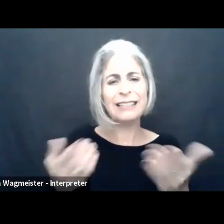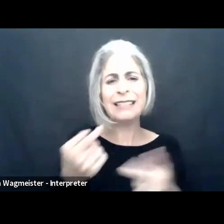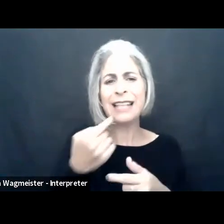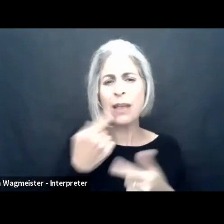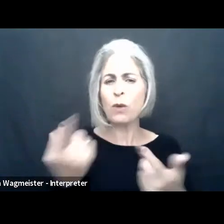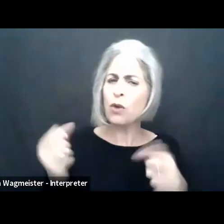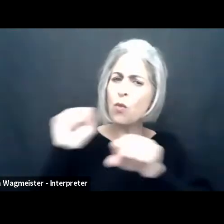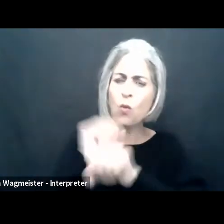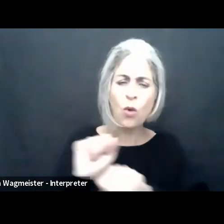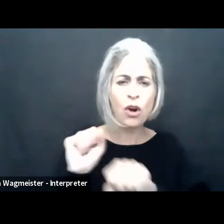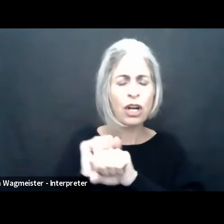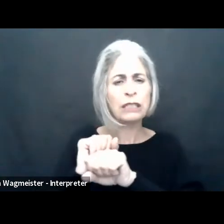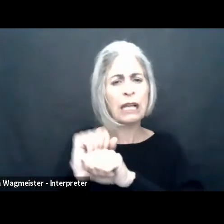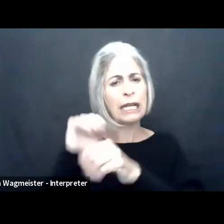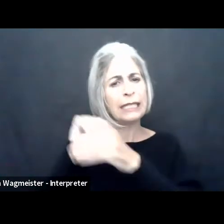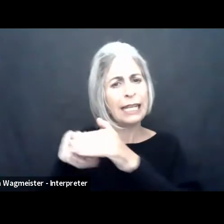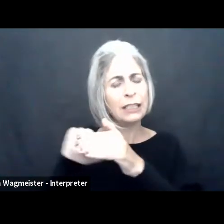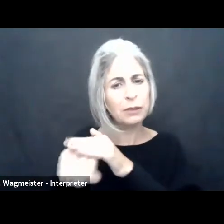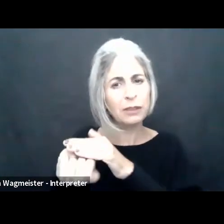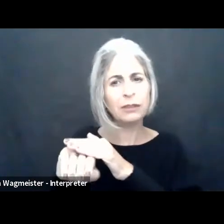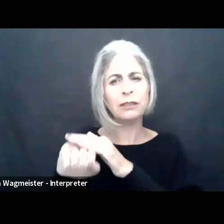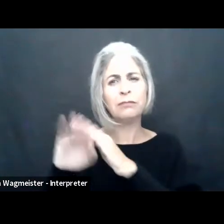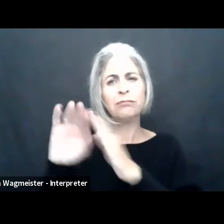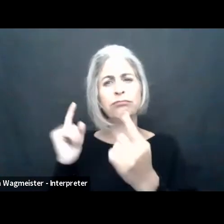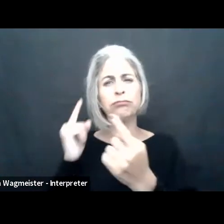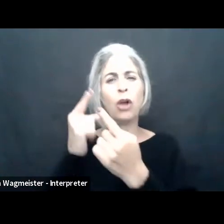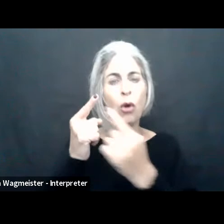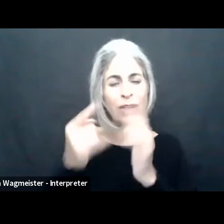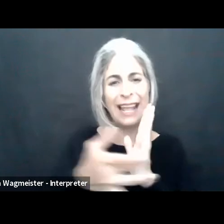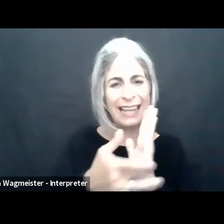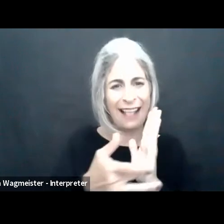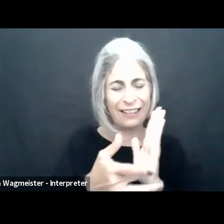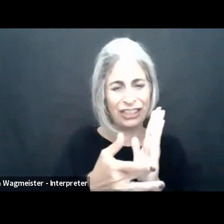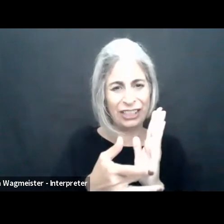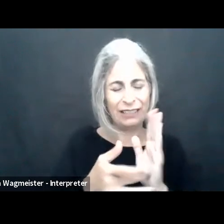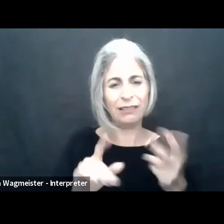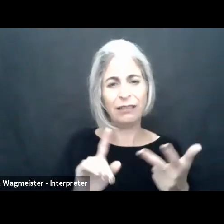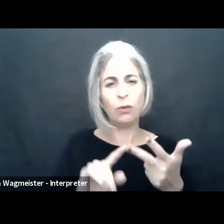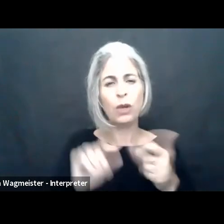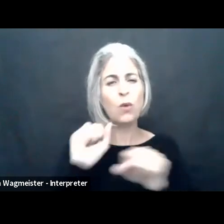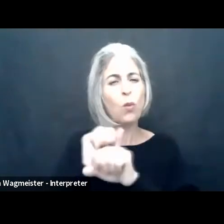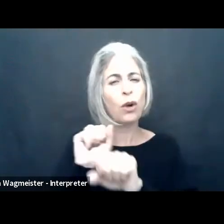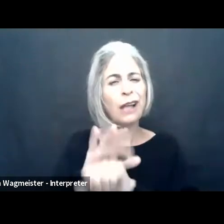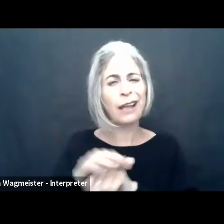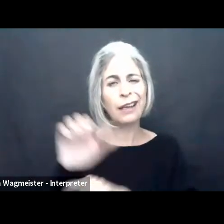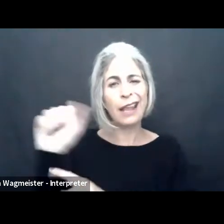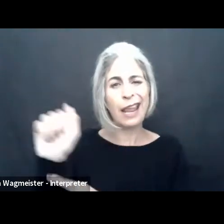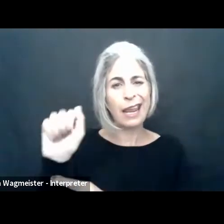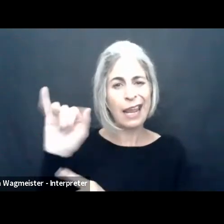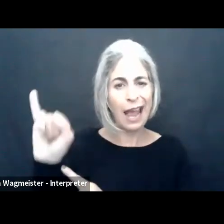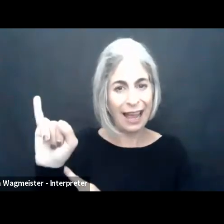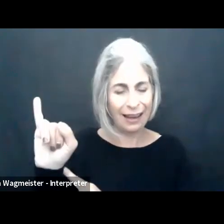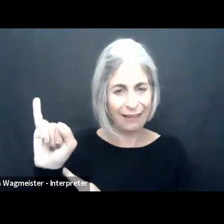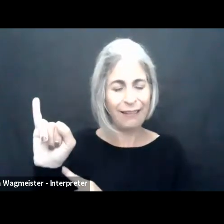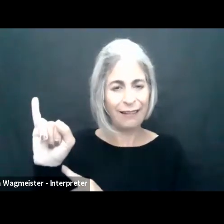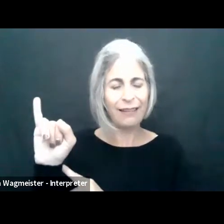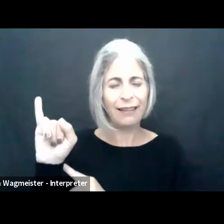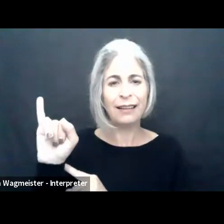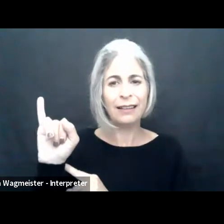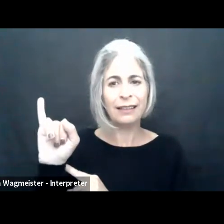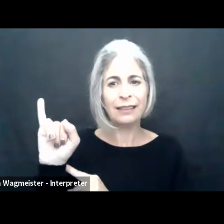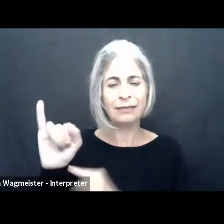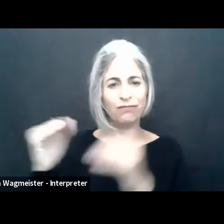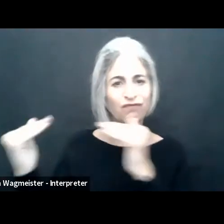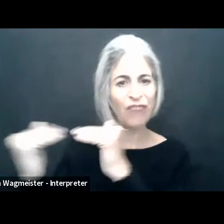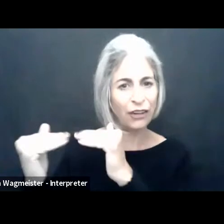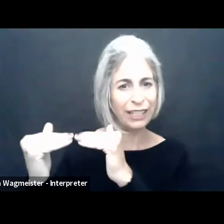on accessible autonomous vehicle technology. We've worked on artificial intelligence,